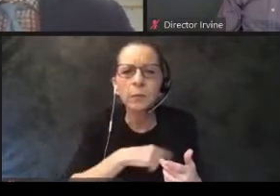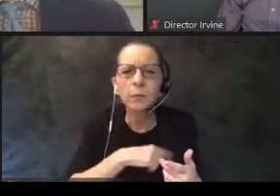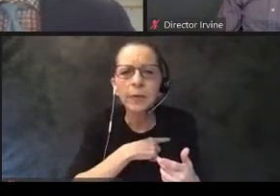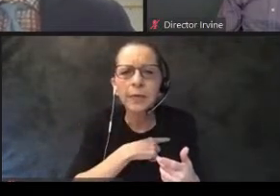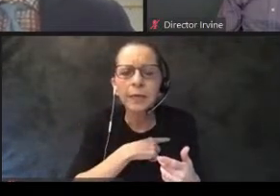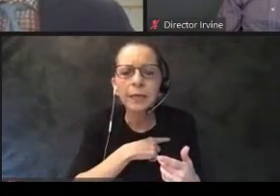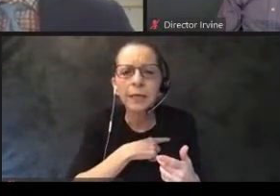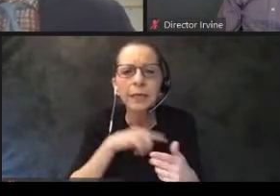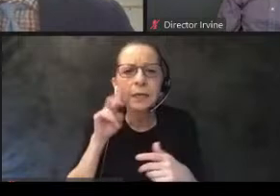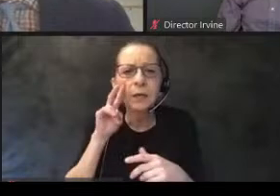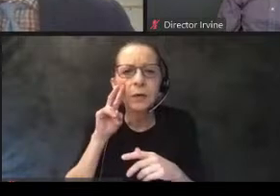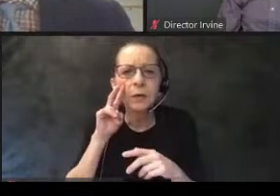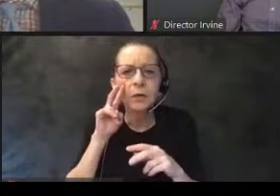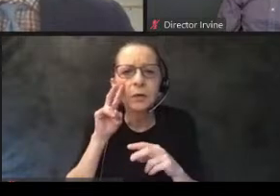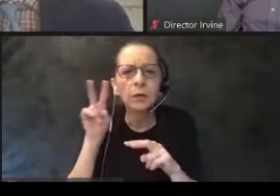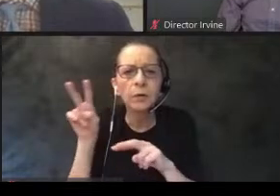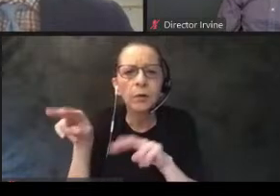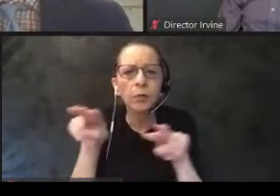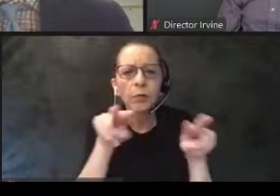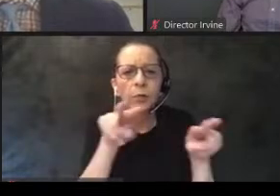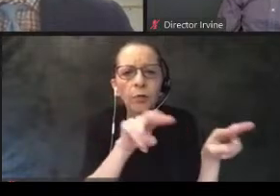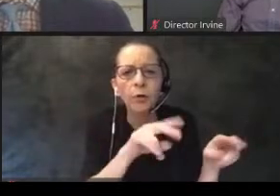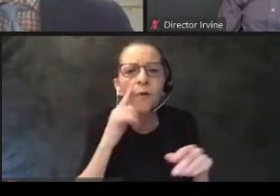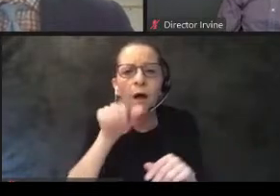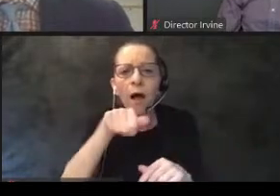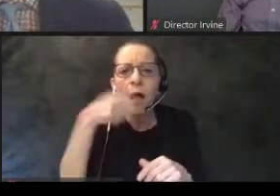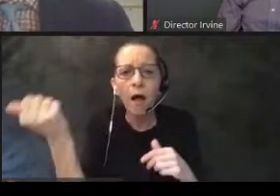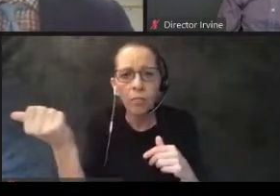look, okay, in other suppliers, okay,